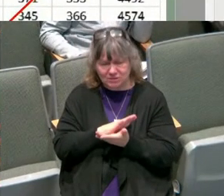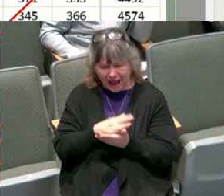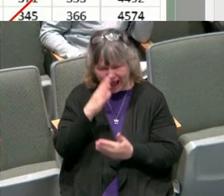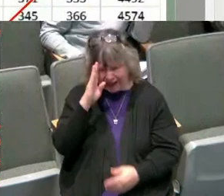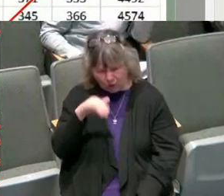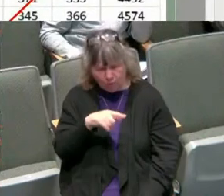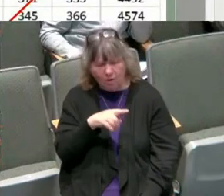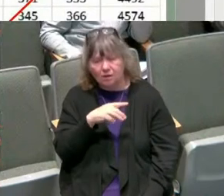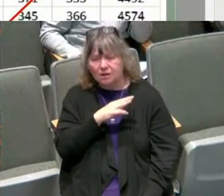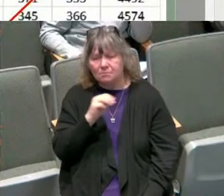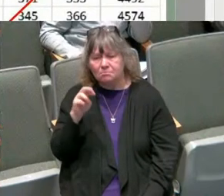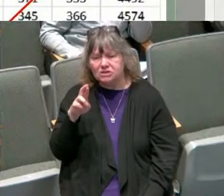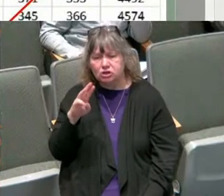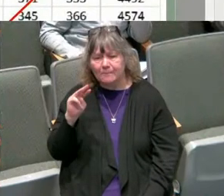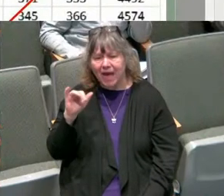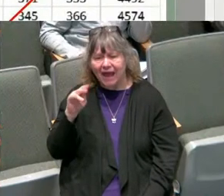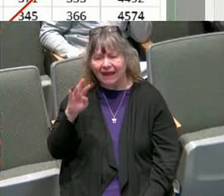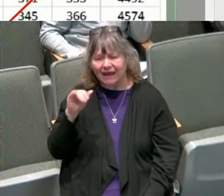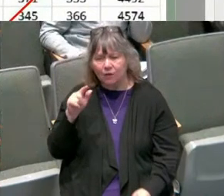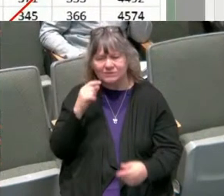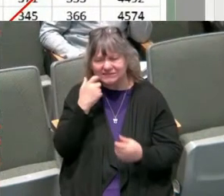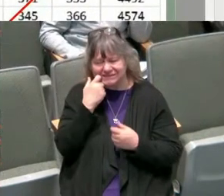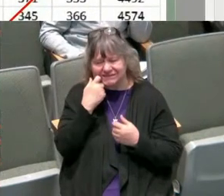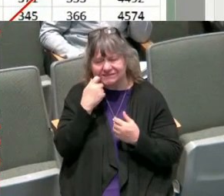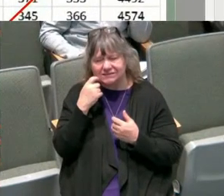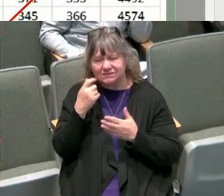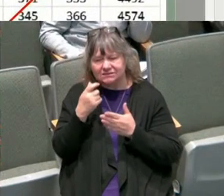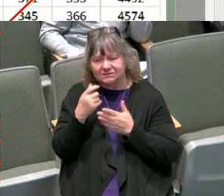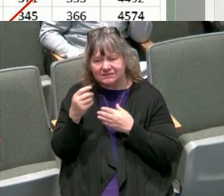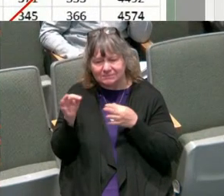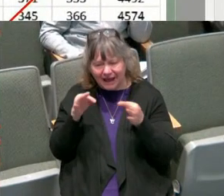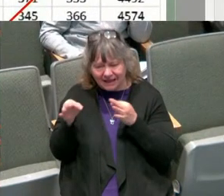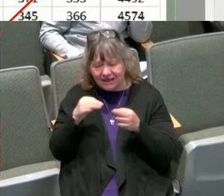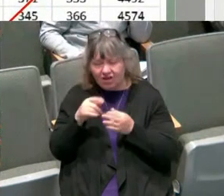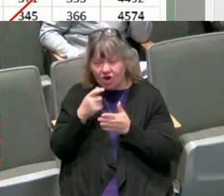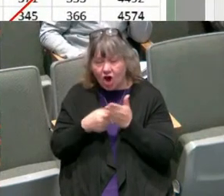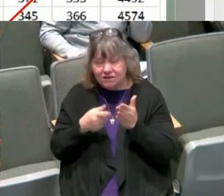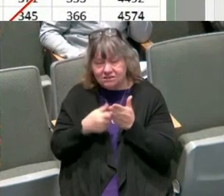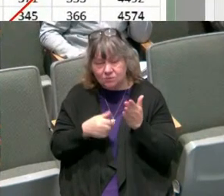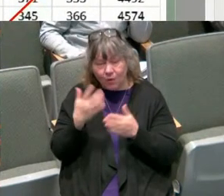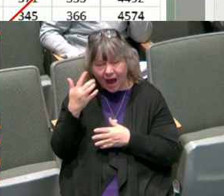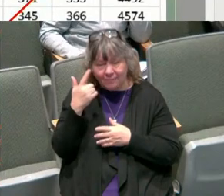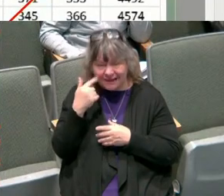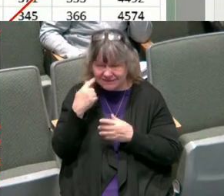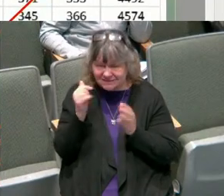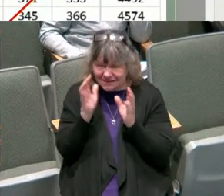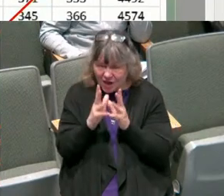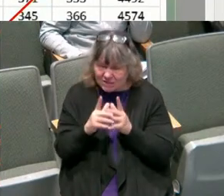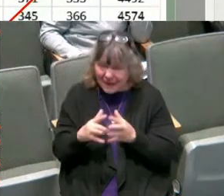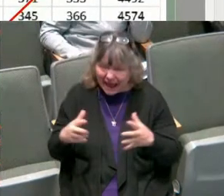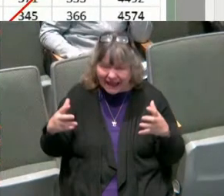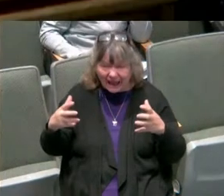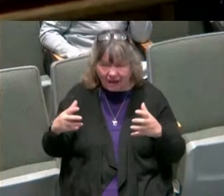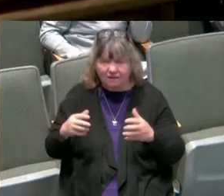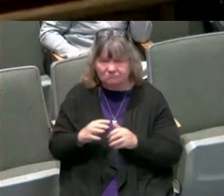Manning was just explaining how expensive it is to run the schools it is because they are expanding